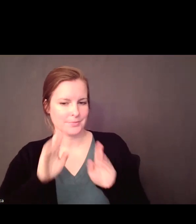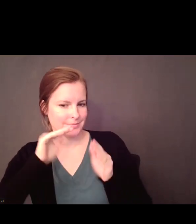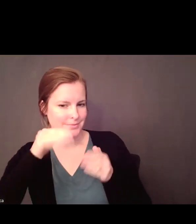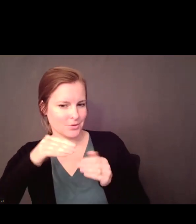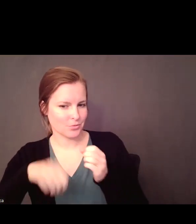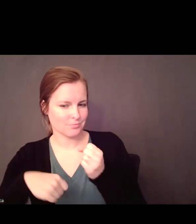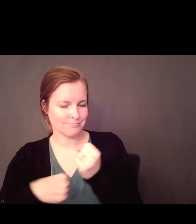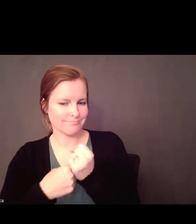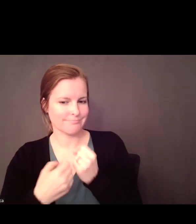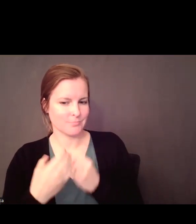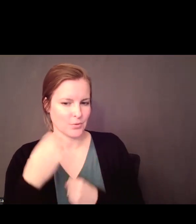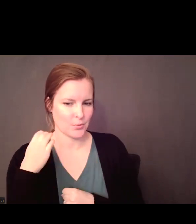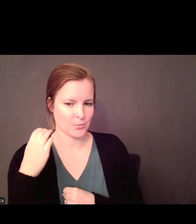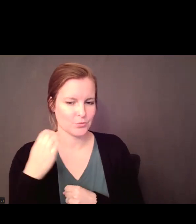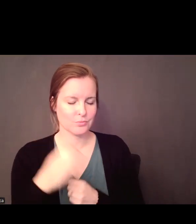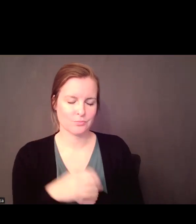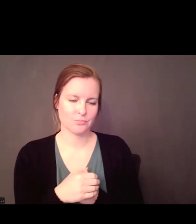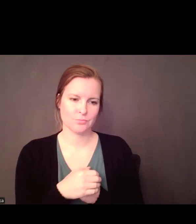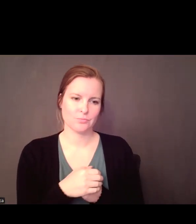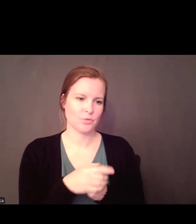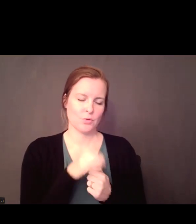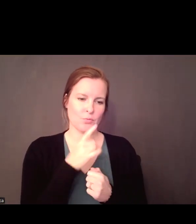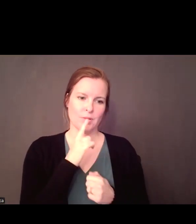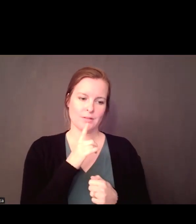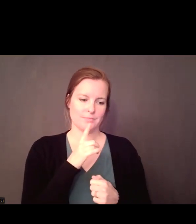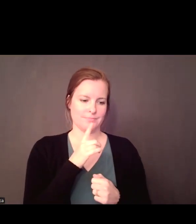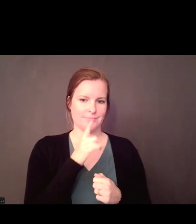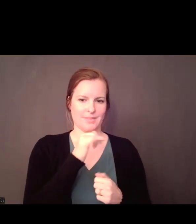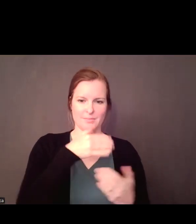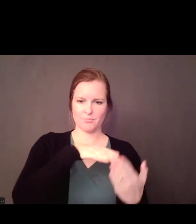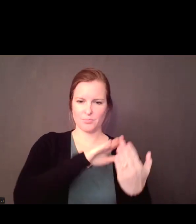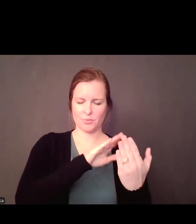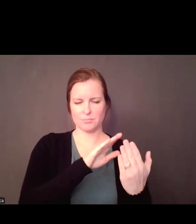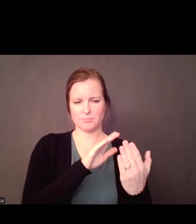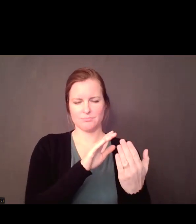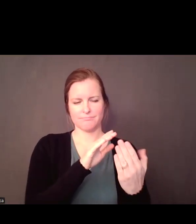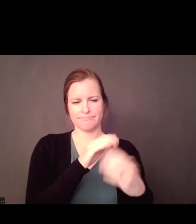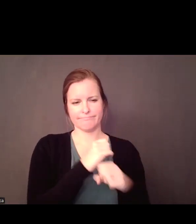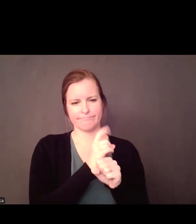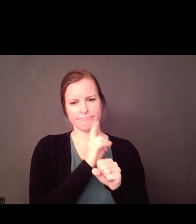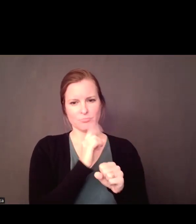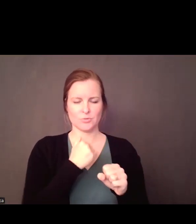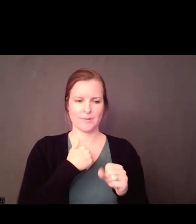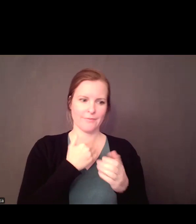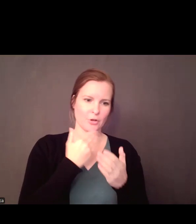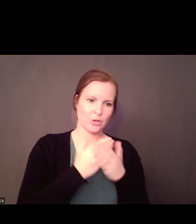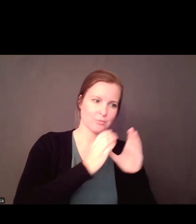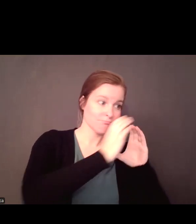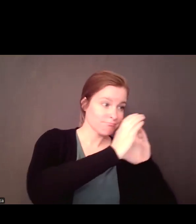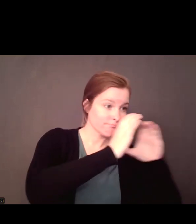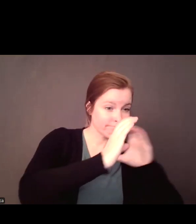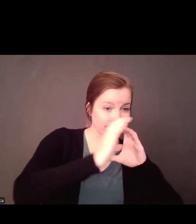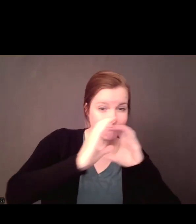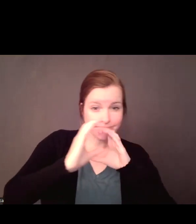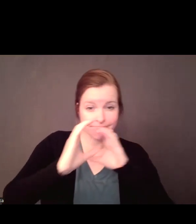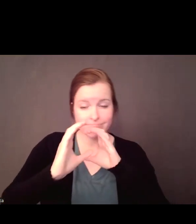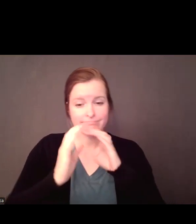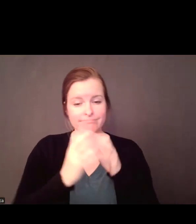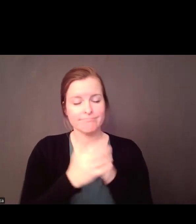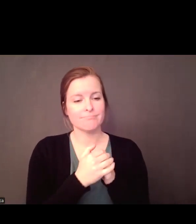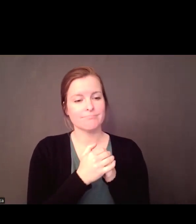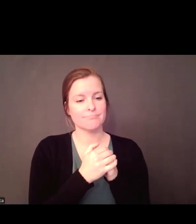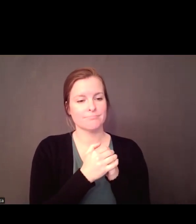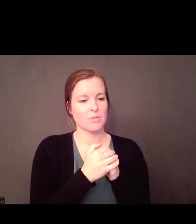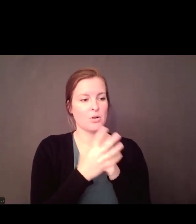it. But having that approach where we ensure that there's good communication and we're looking at ways to